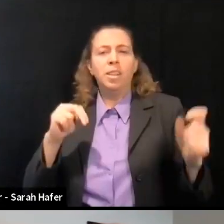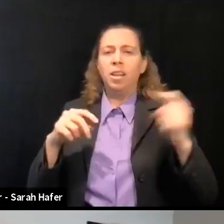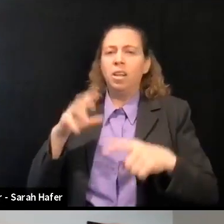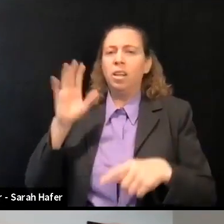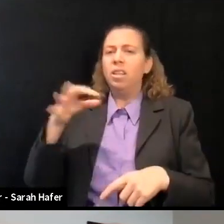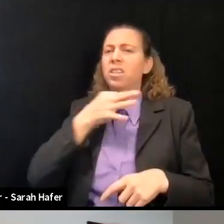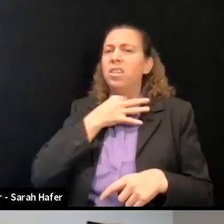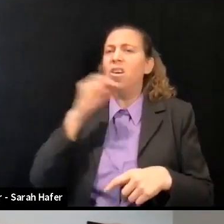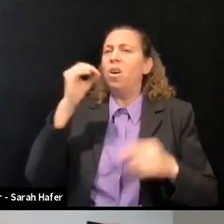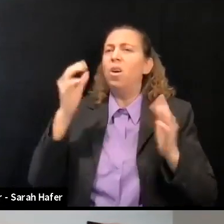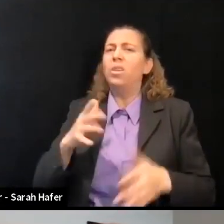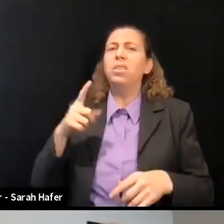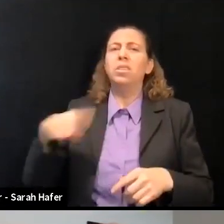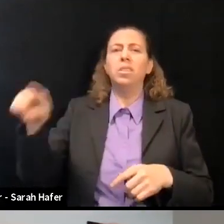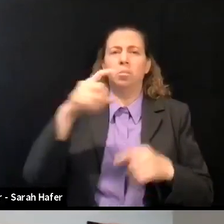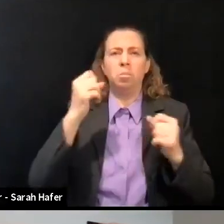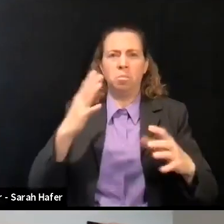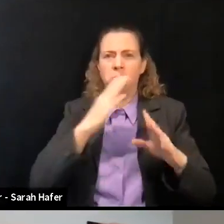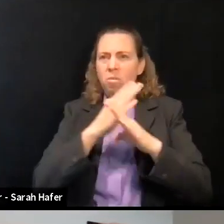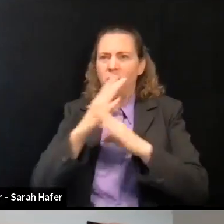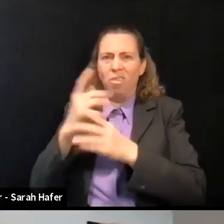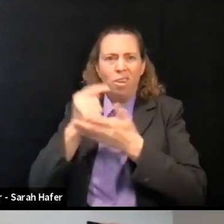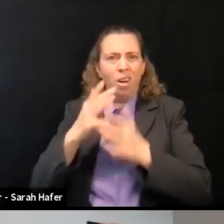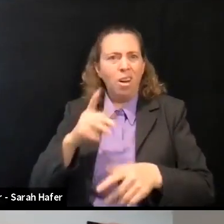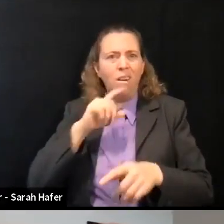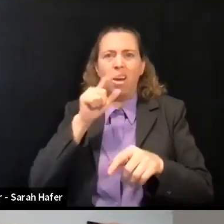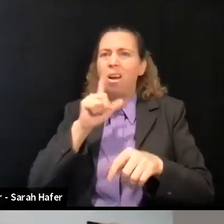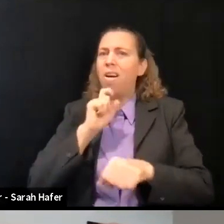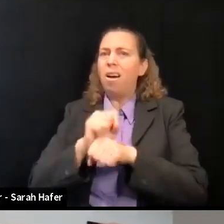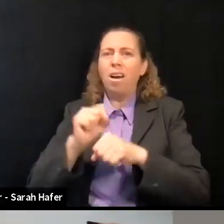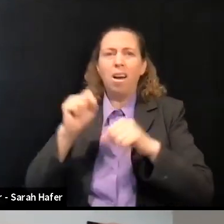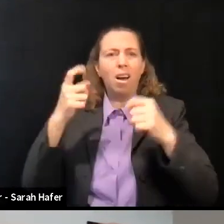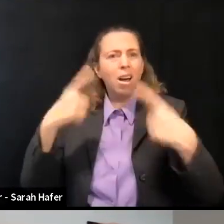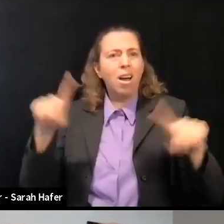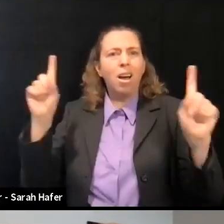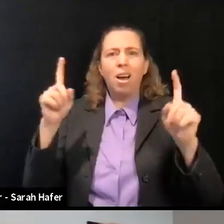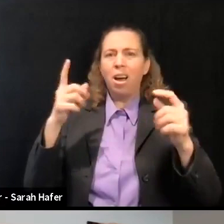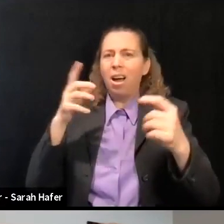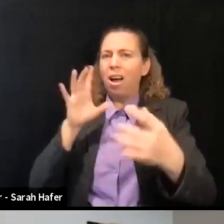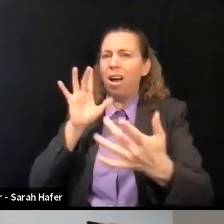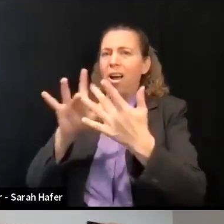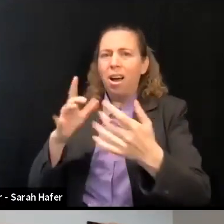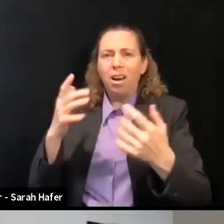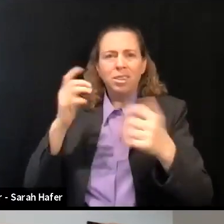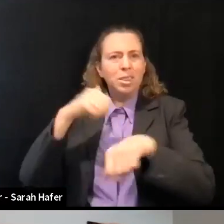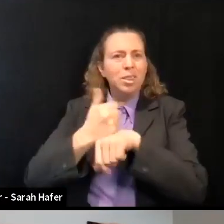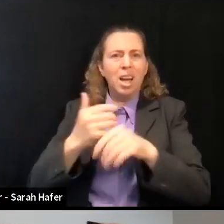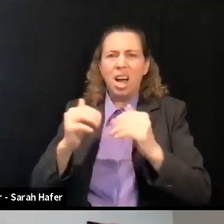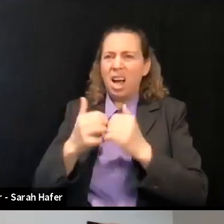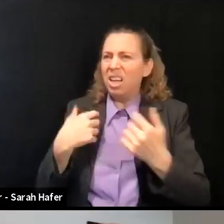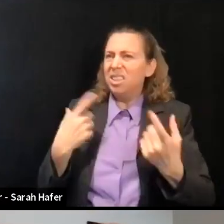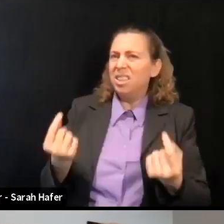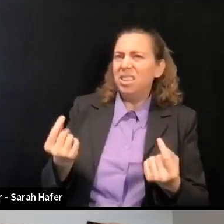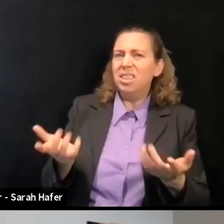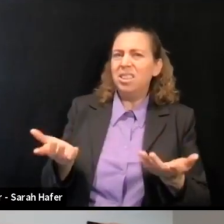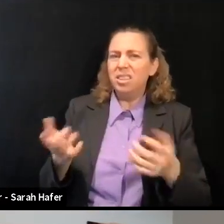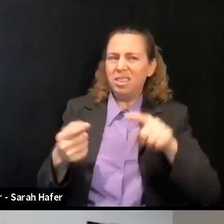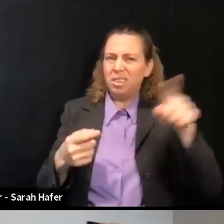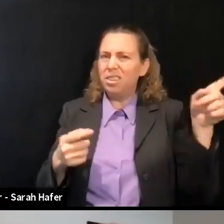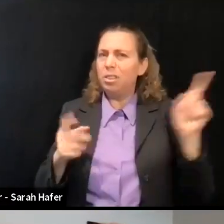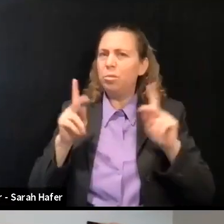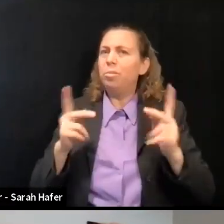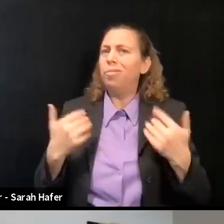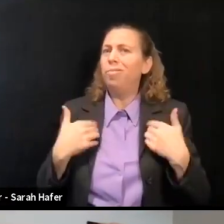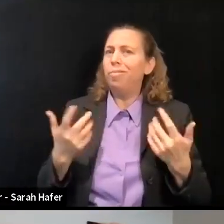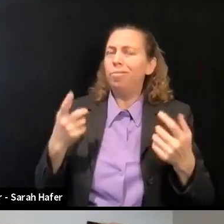because we can't afford it? Dr. Cary, do you want to start? Sure. Thank you, Susan, and thank you for bringing up an issue